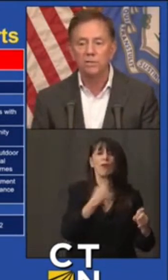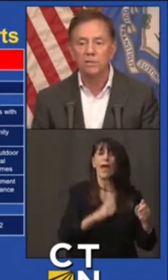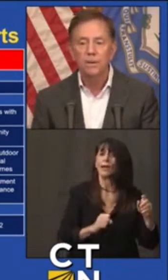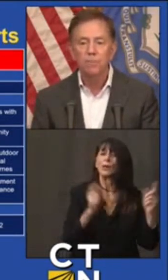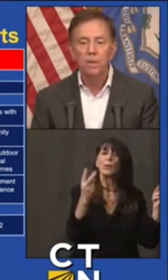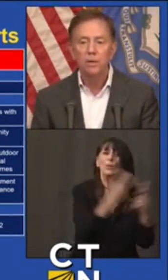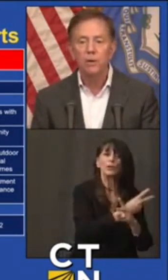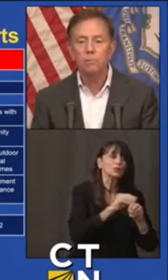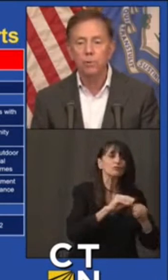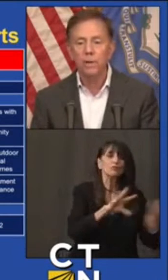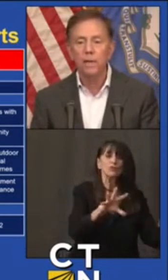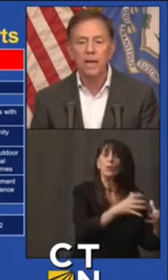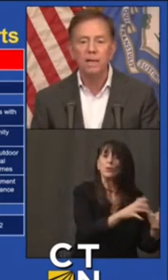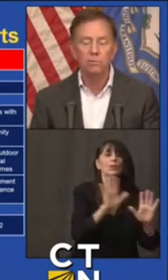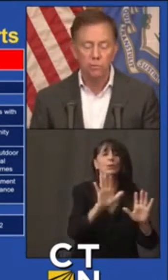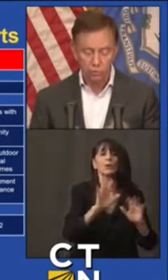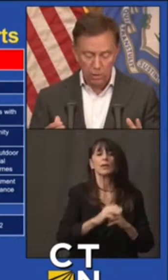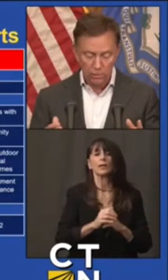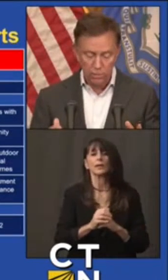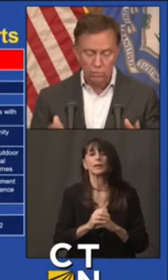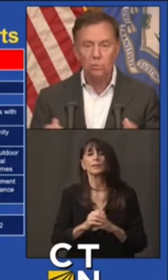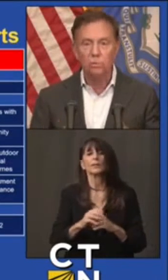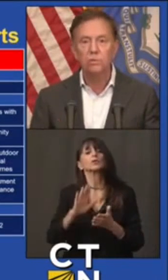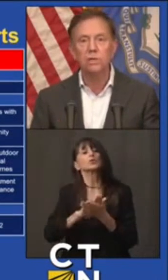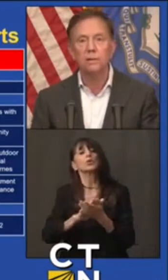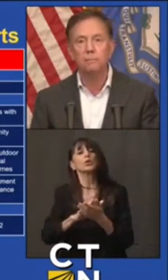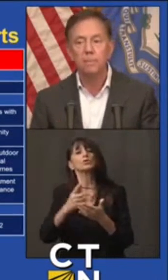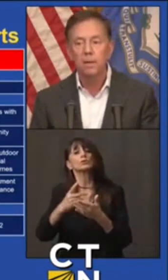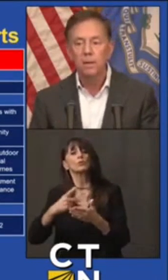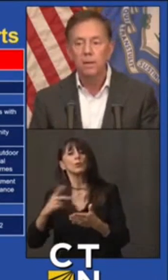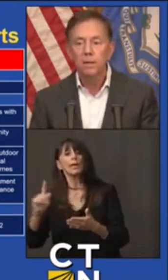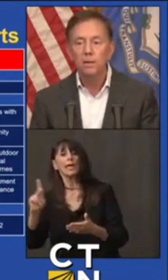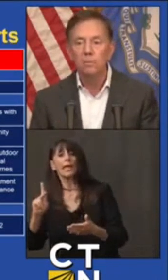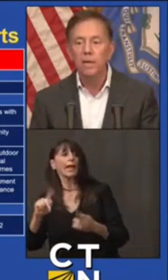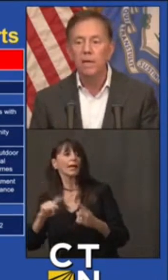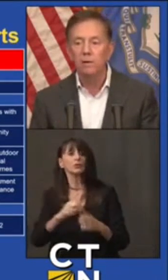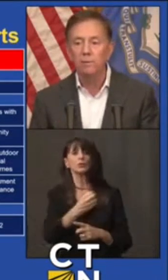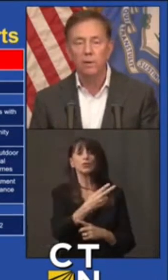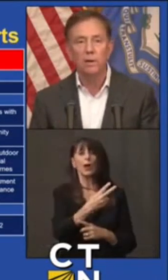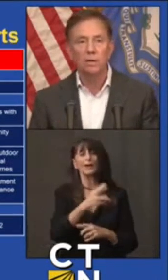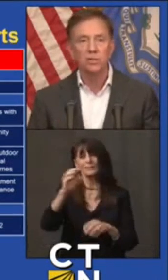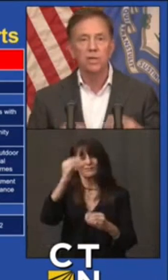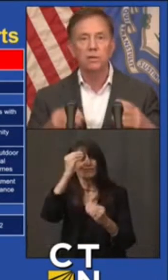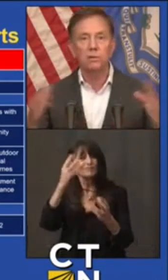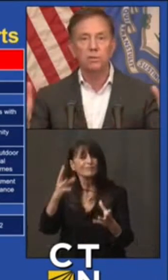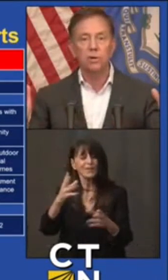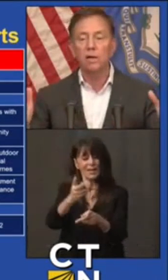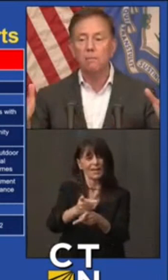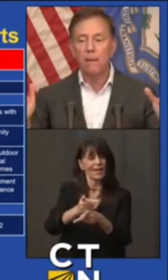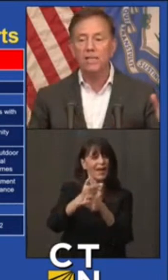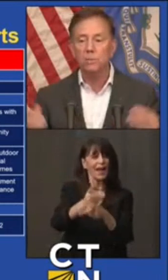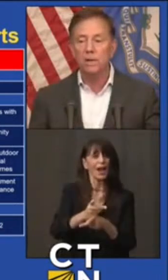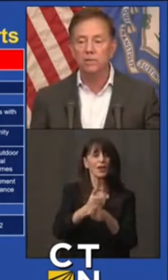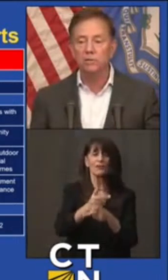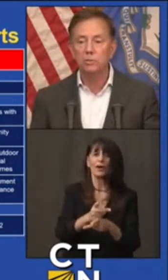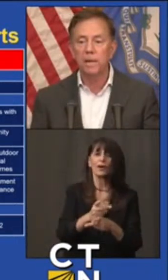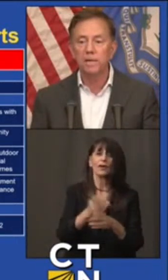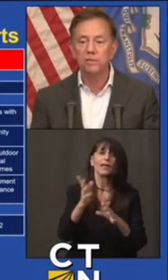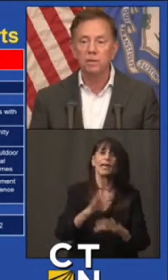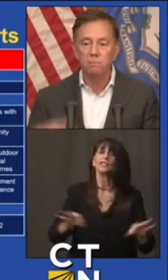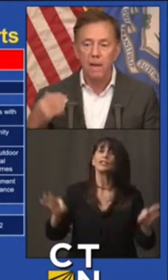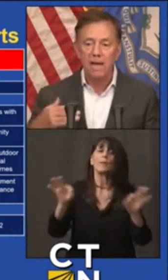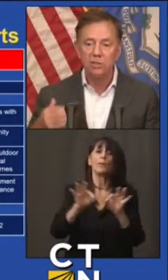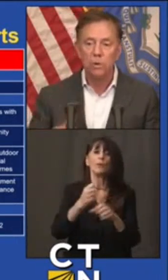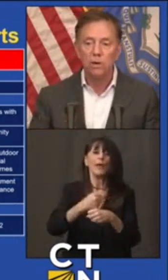weeks. Pre-K through 12 schools, be careful there. Continue to try and maximize your